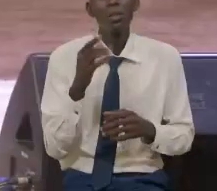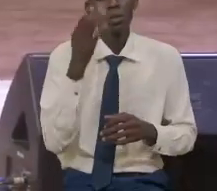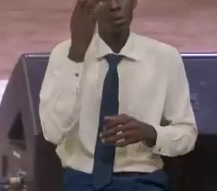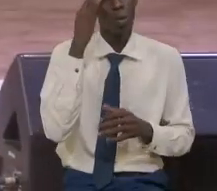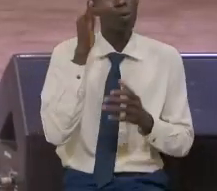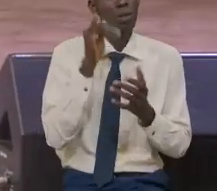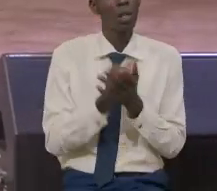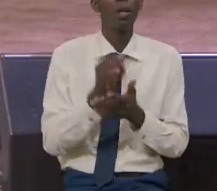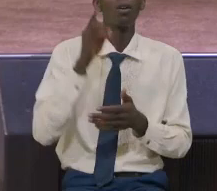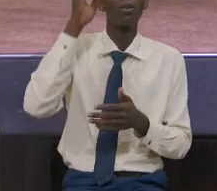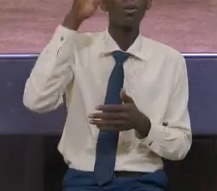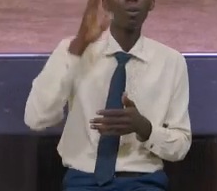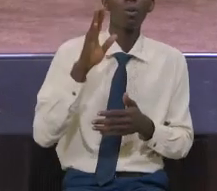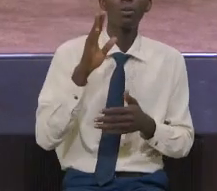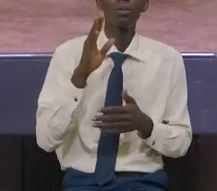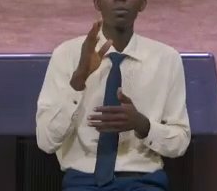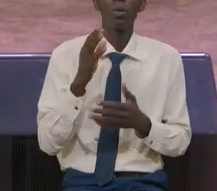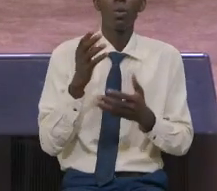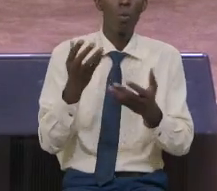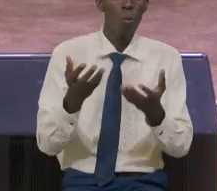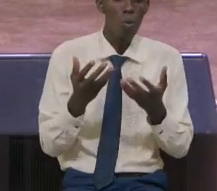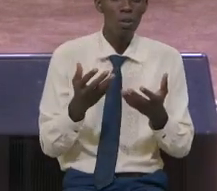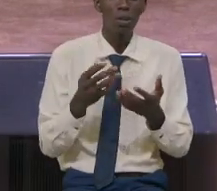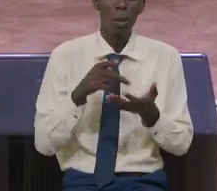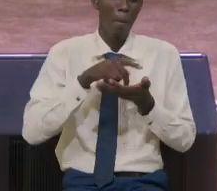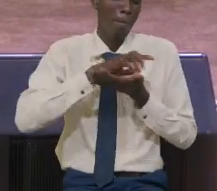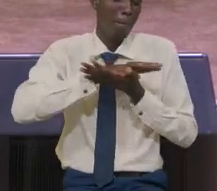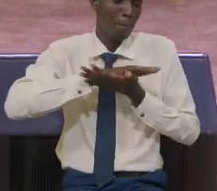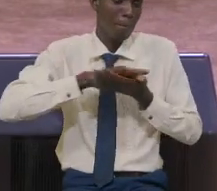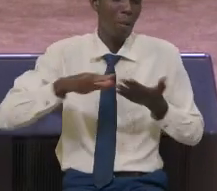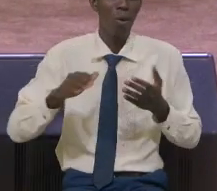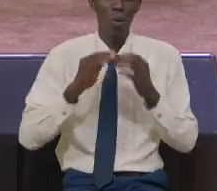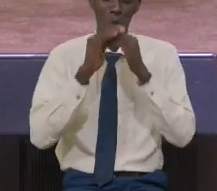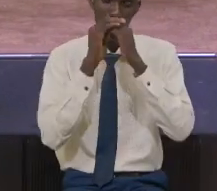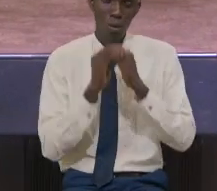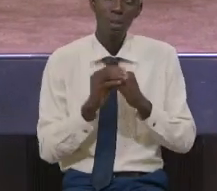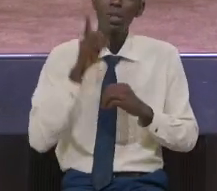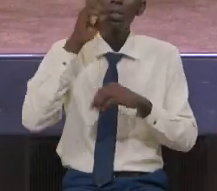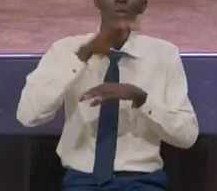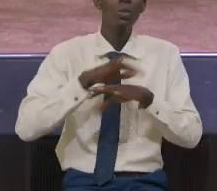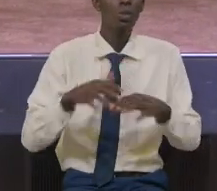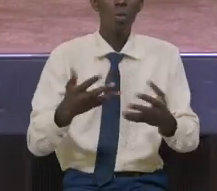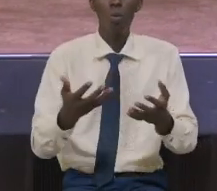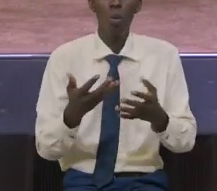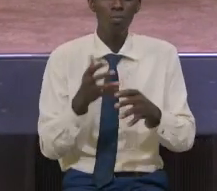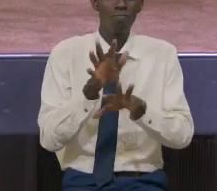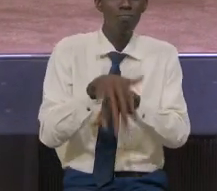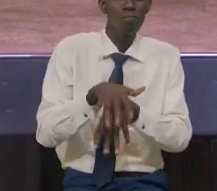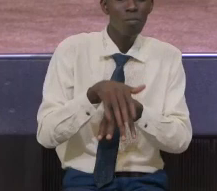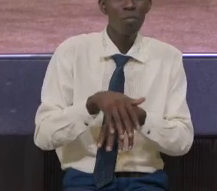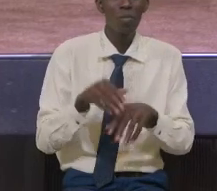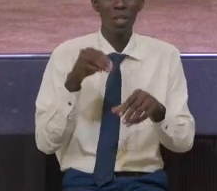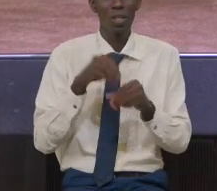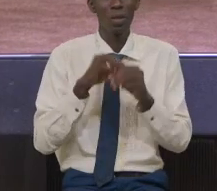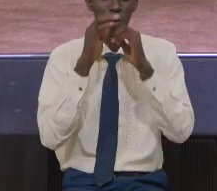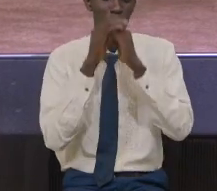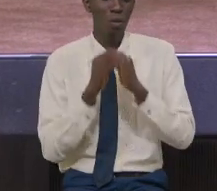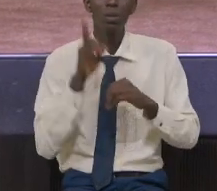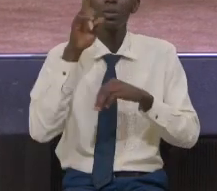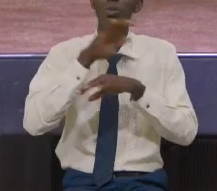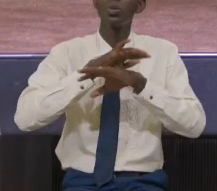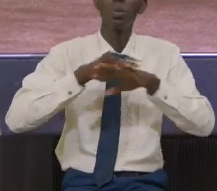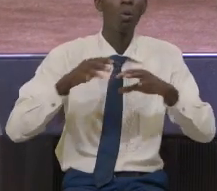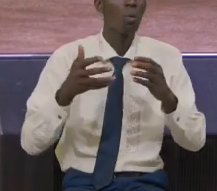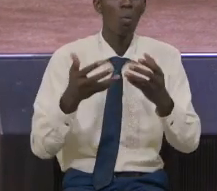wants and God desires pure worship. He doesn't want hypocrisy with worship. He doesn't